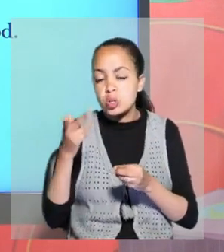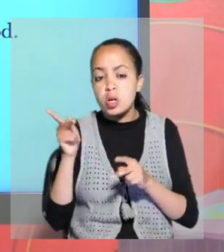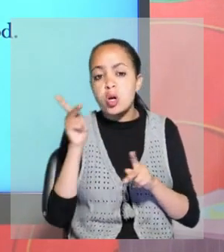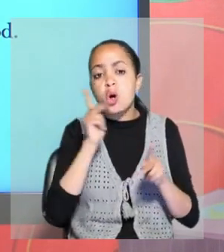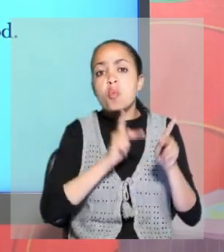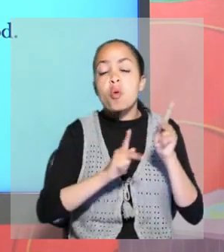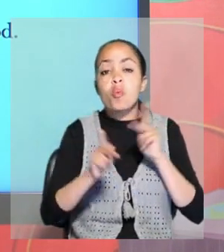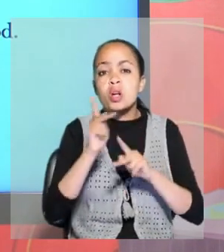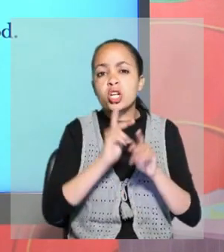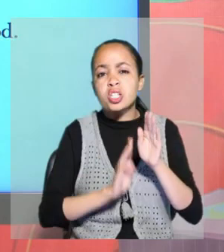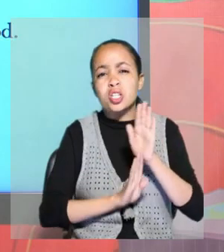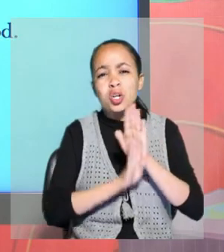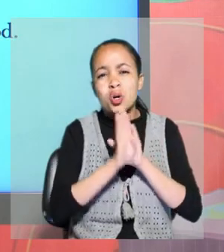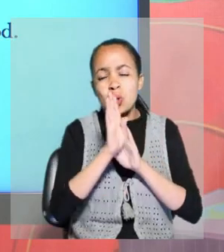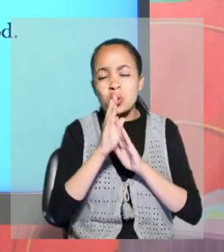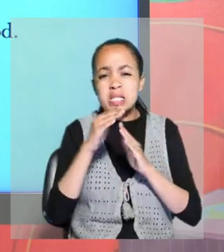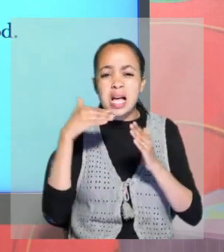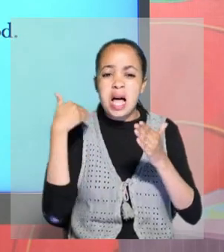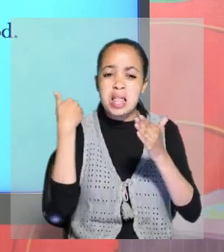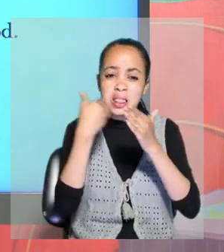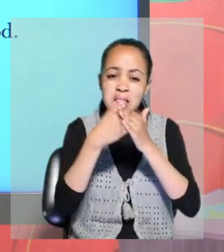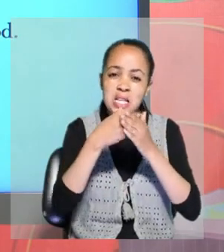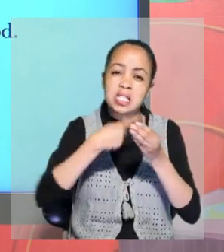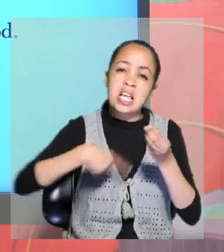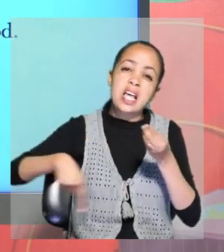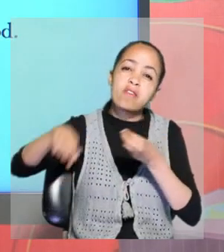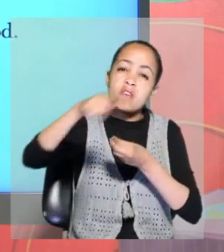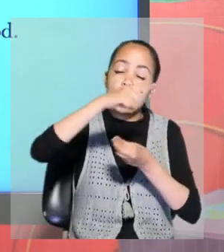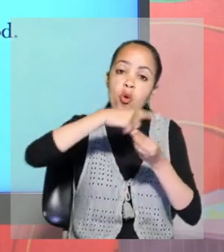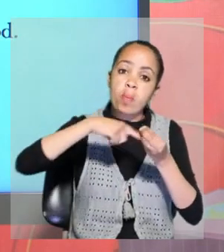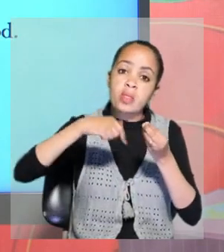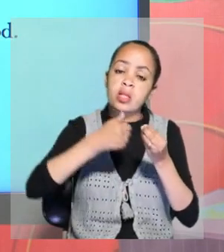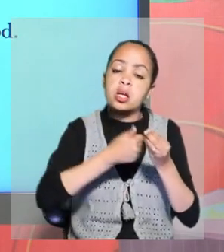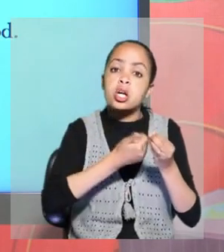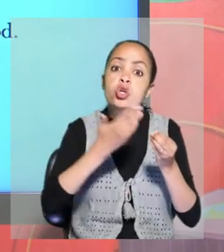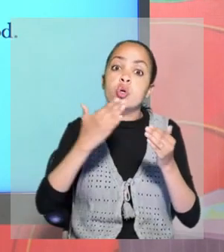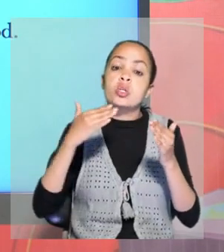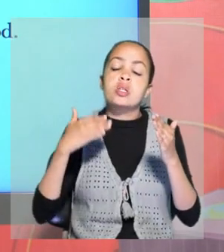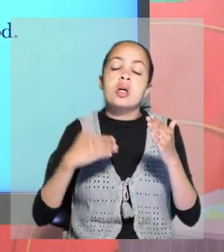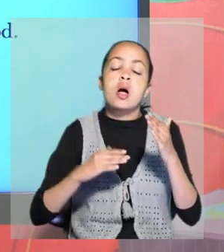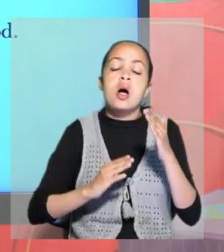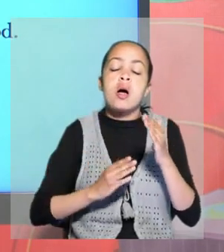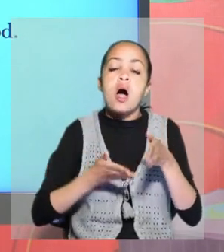Population can be grown until the environmental resource can allow them to be grown.